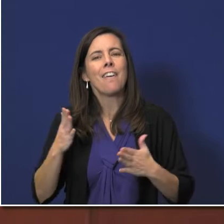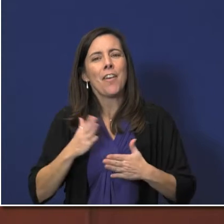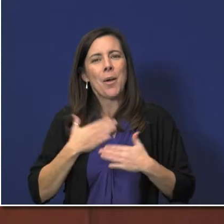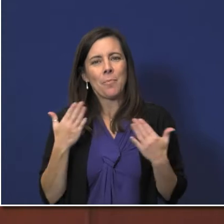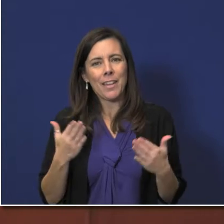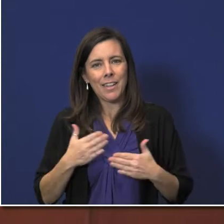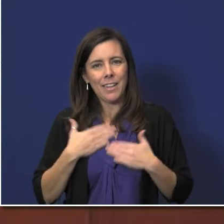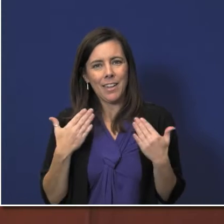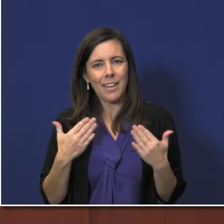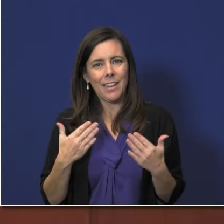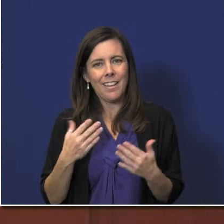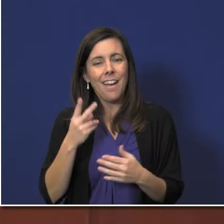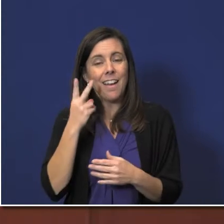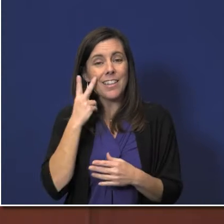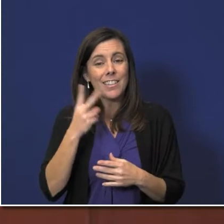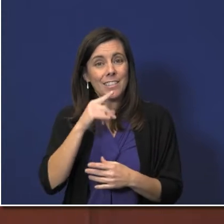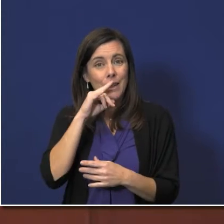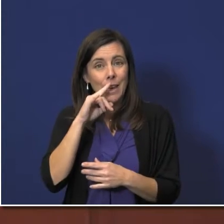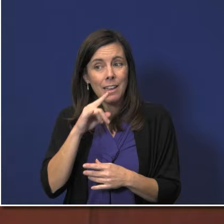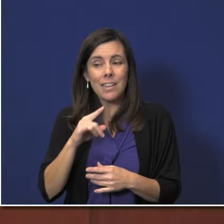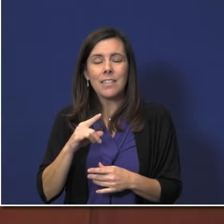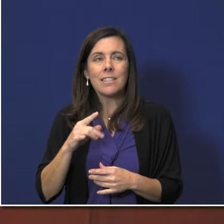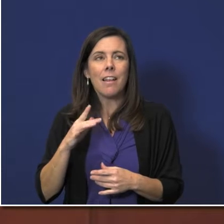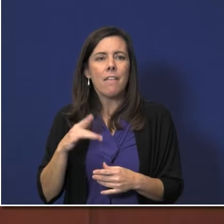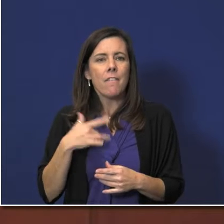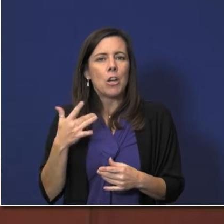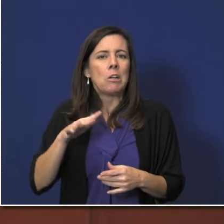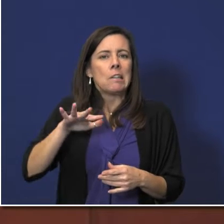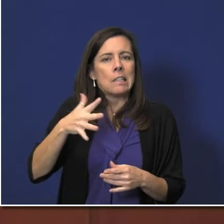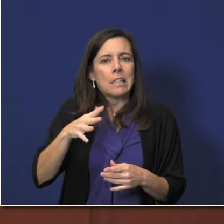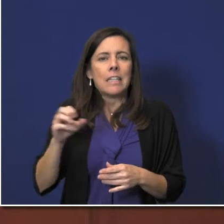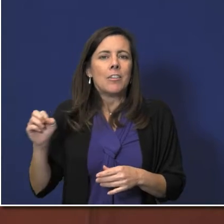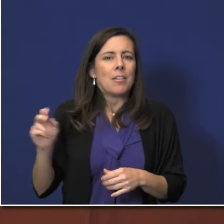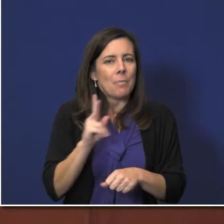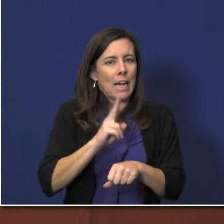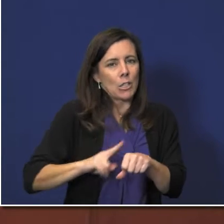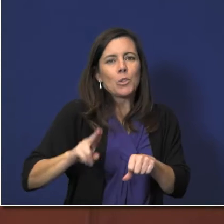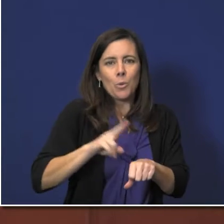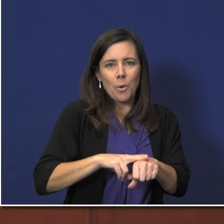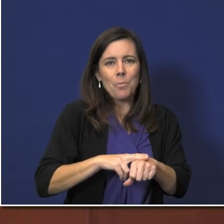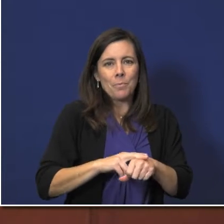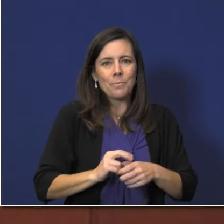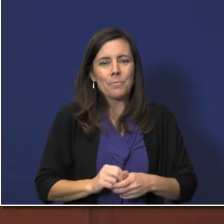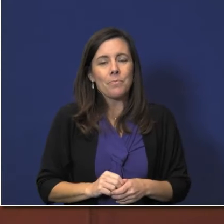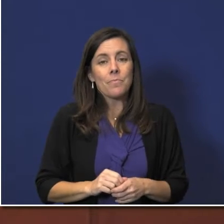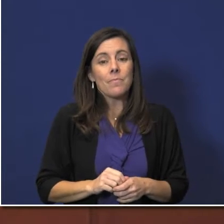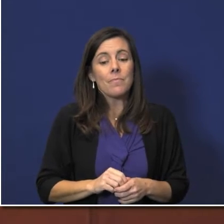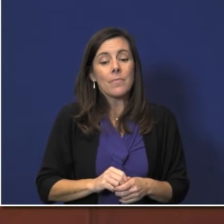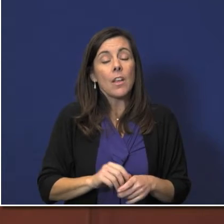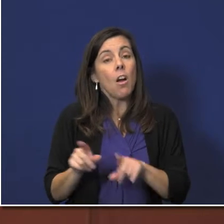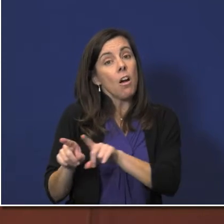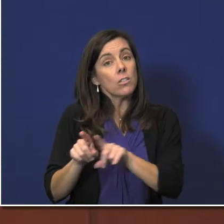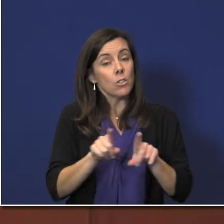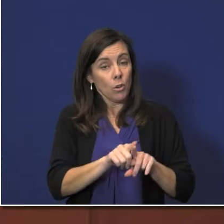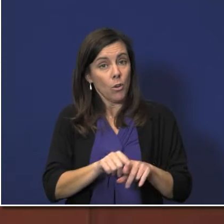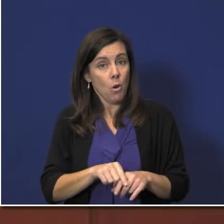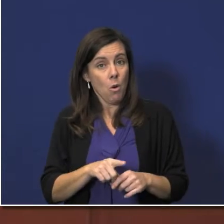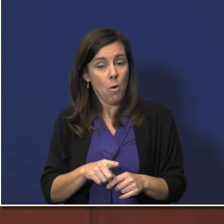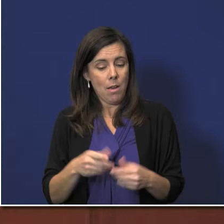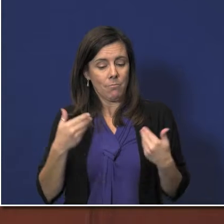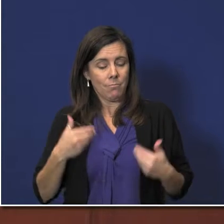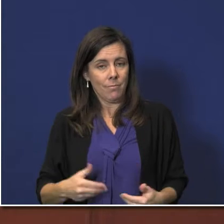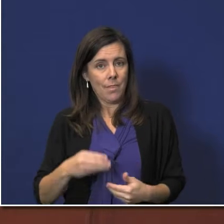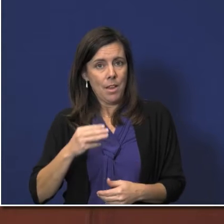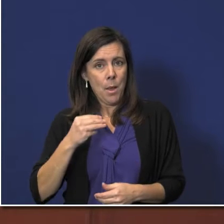kids that felt like they were getting back as close to normal as possible. On the other side of that, as a member of the